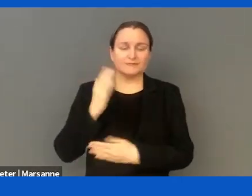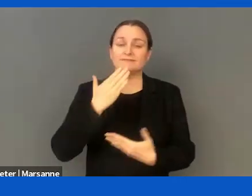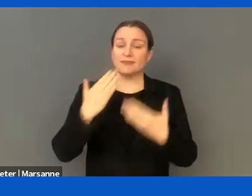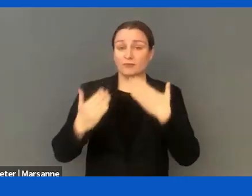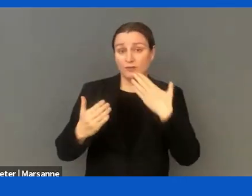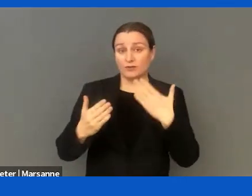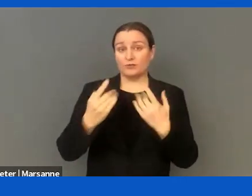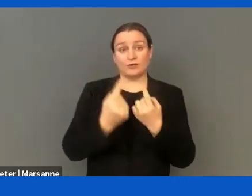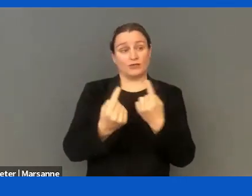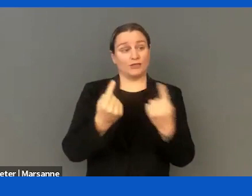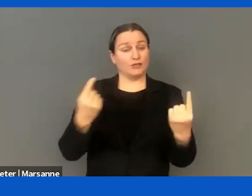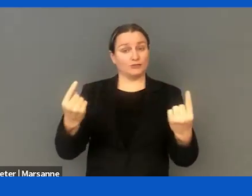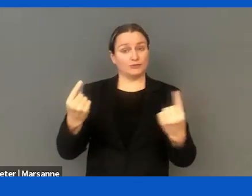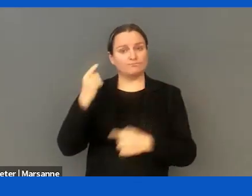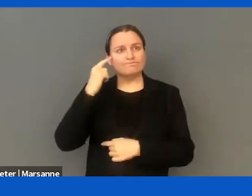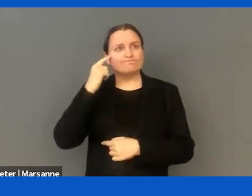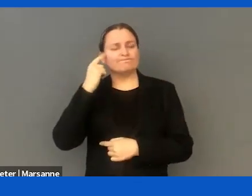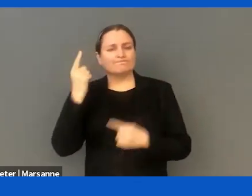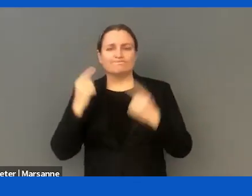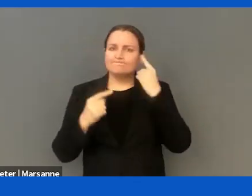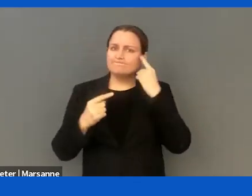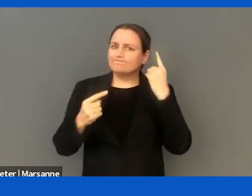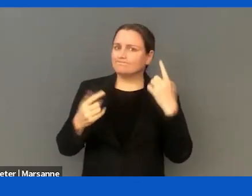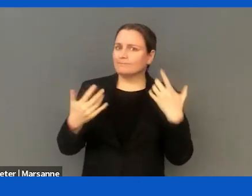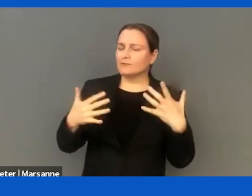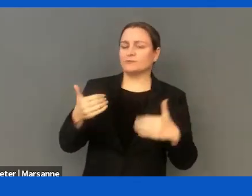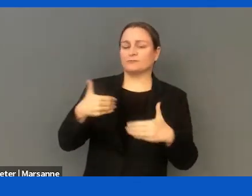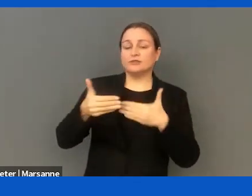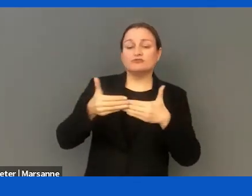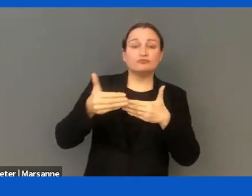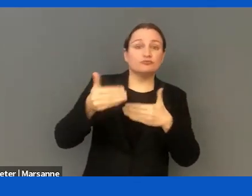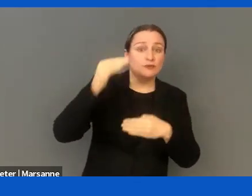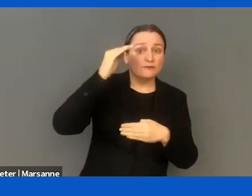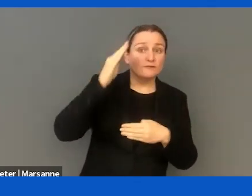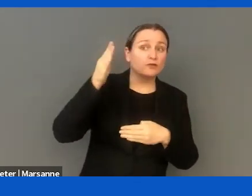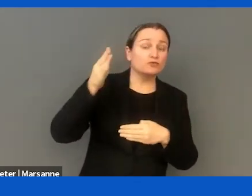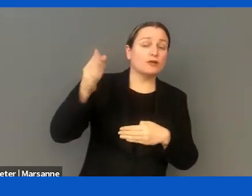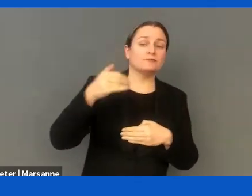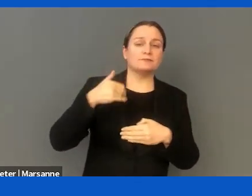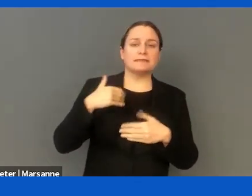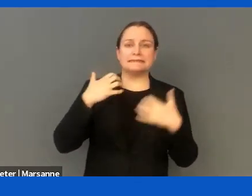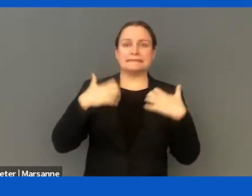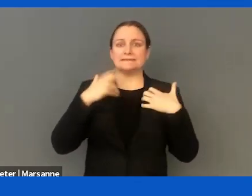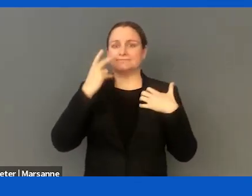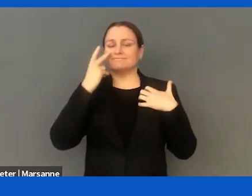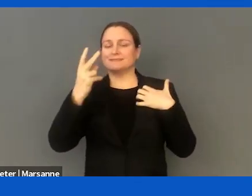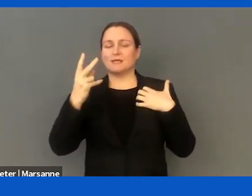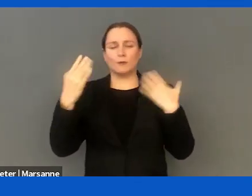and experiences. And I look forward to all the cool things that was going to happen in the future. Thank you. Thanks.